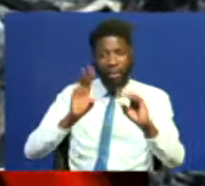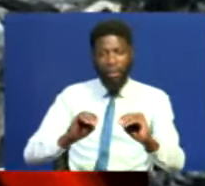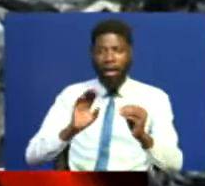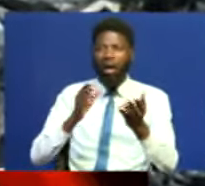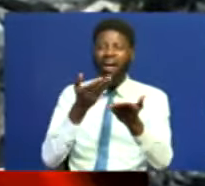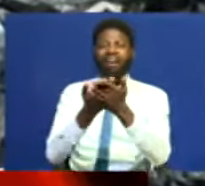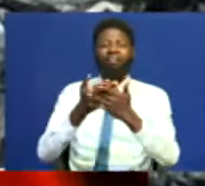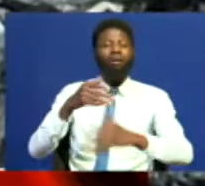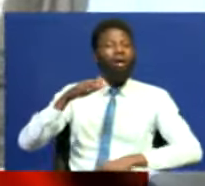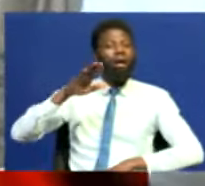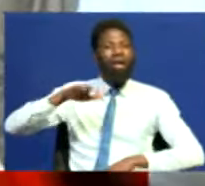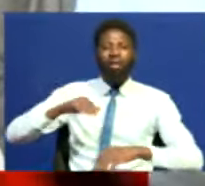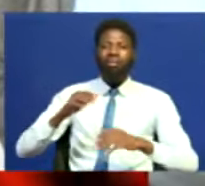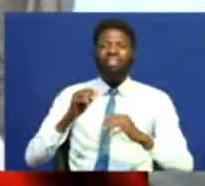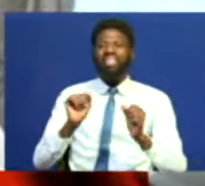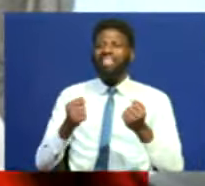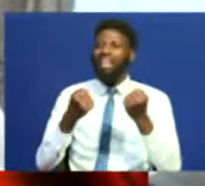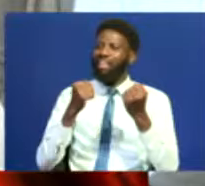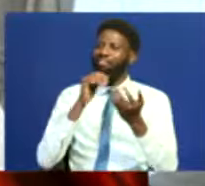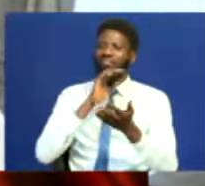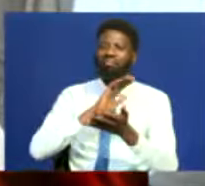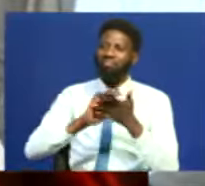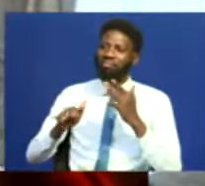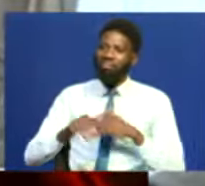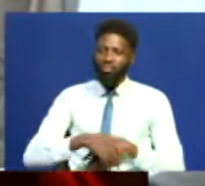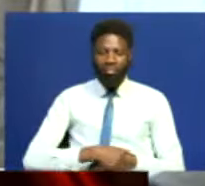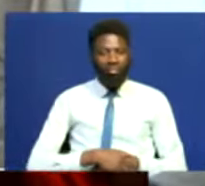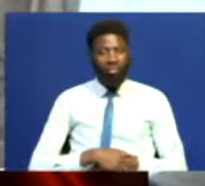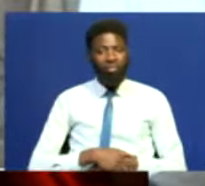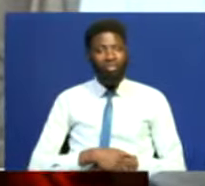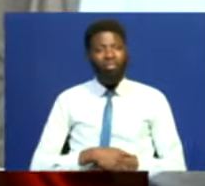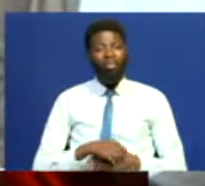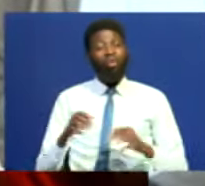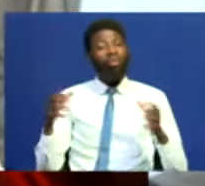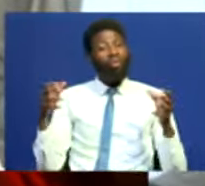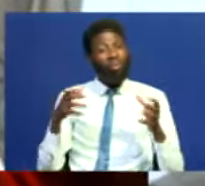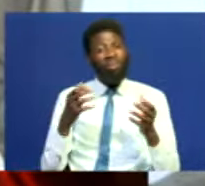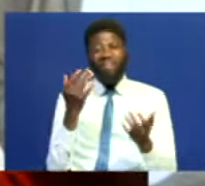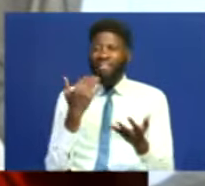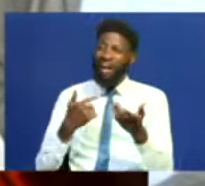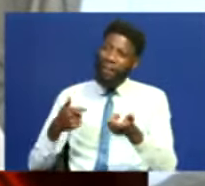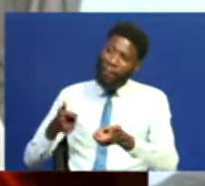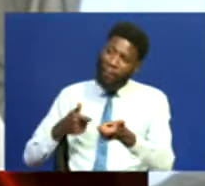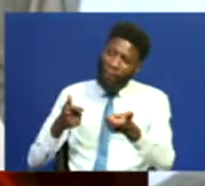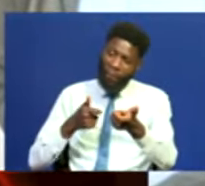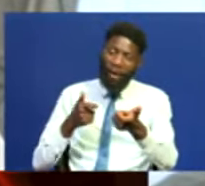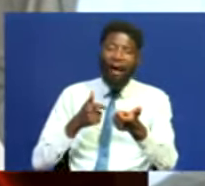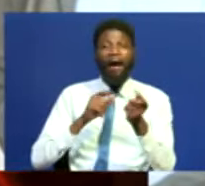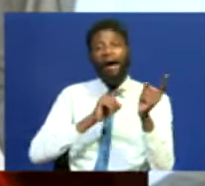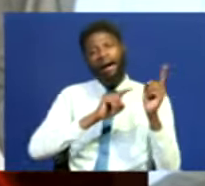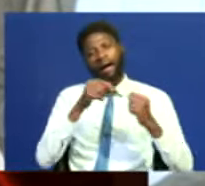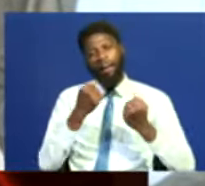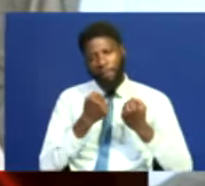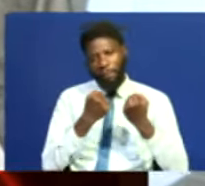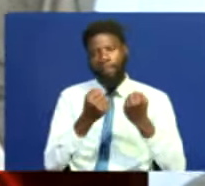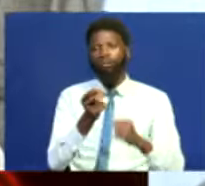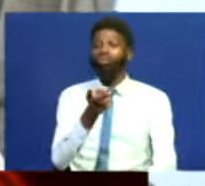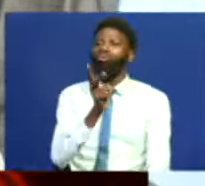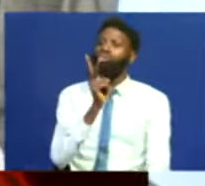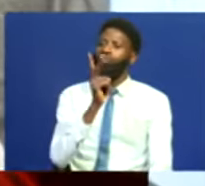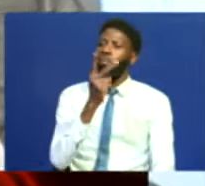not salvage anything. Wazima moto walijihidi na wakaja mangari mawili, lakini walikuta already